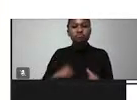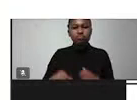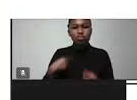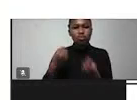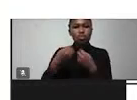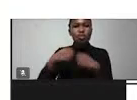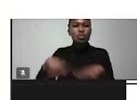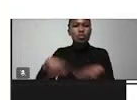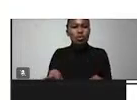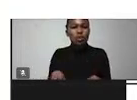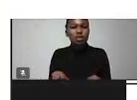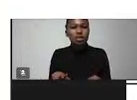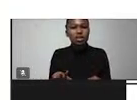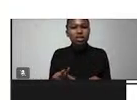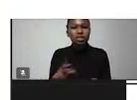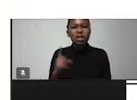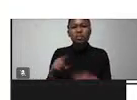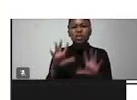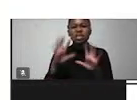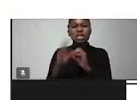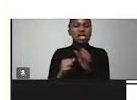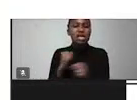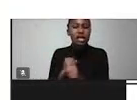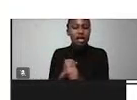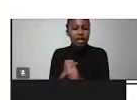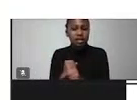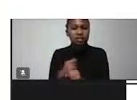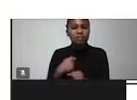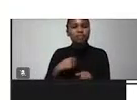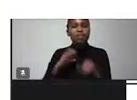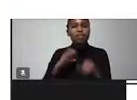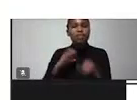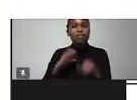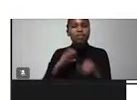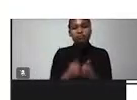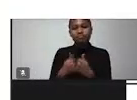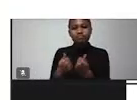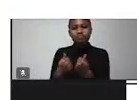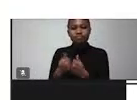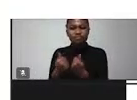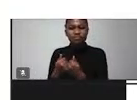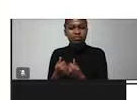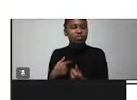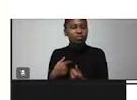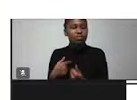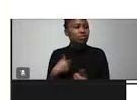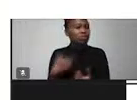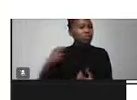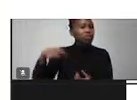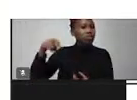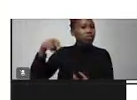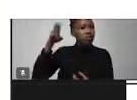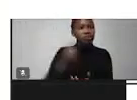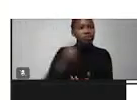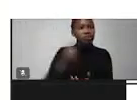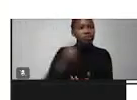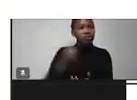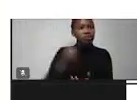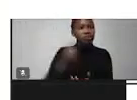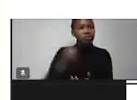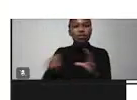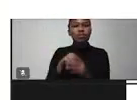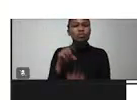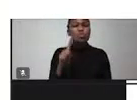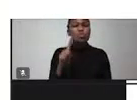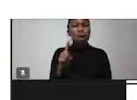what is it, about 10 years, so trade challenges, currently there is uncertain global economic condition, including one from the